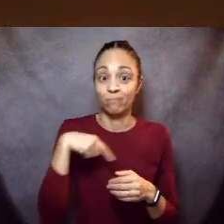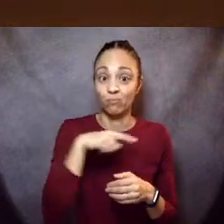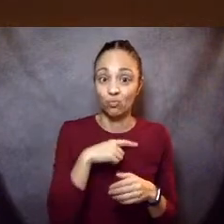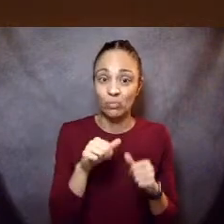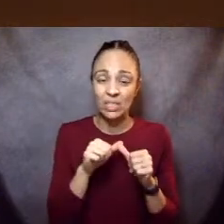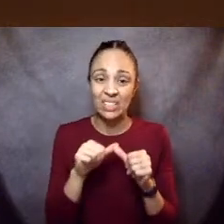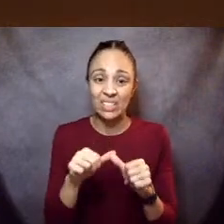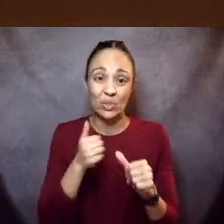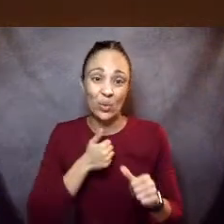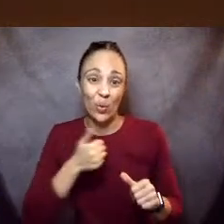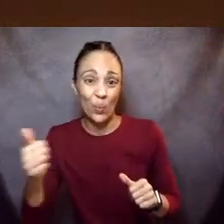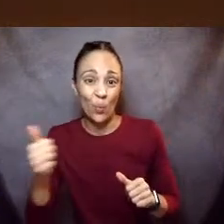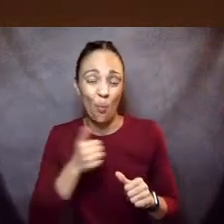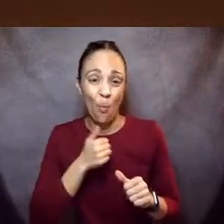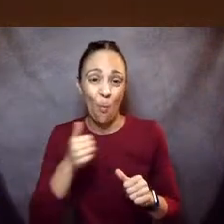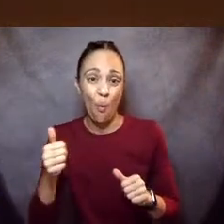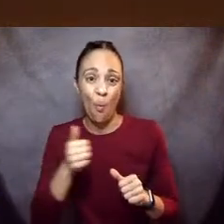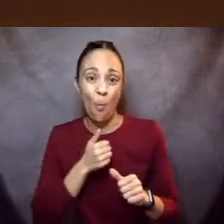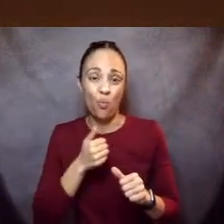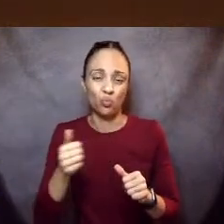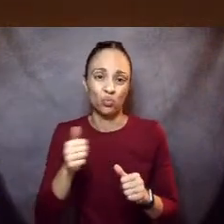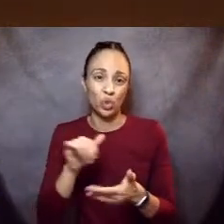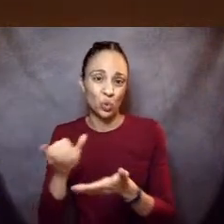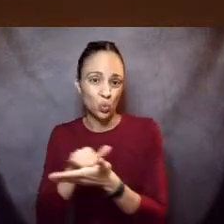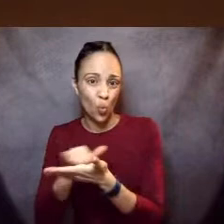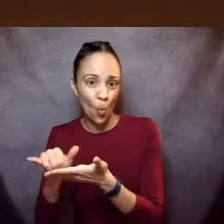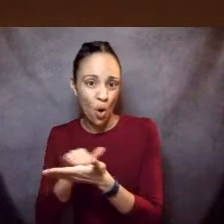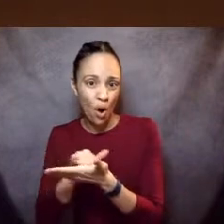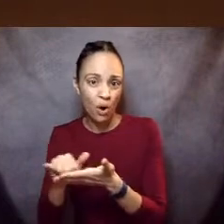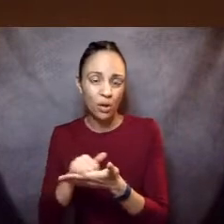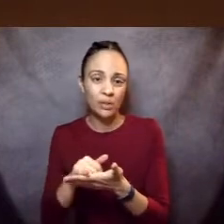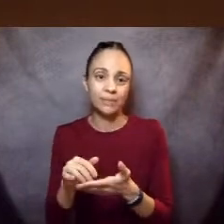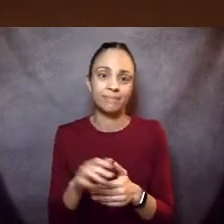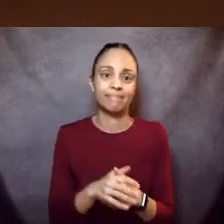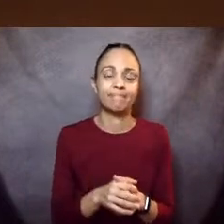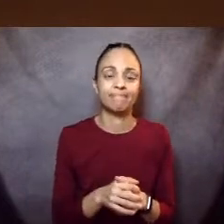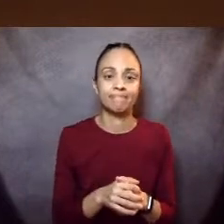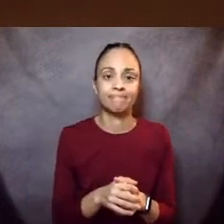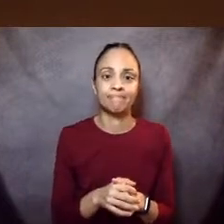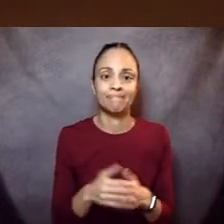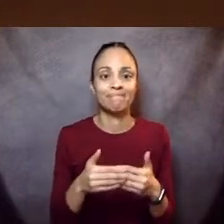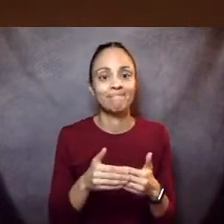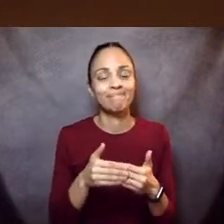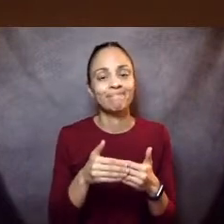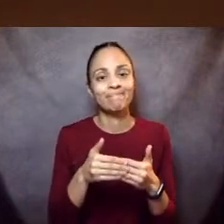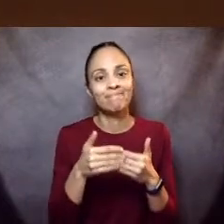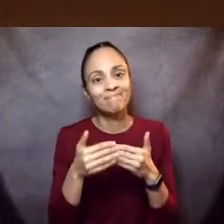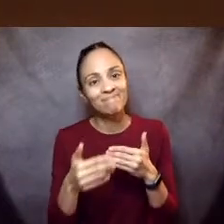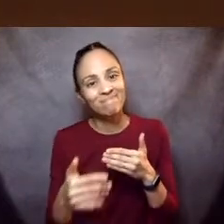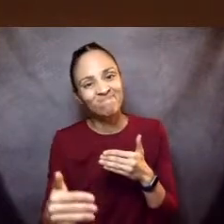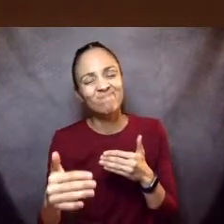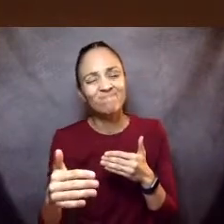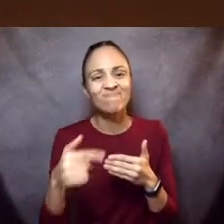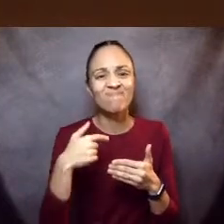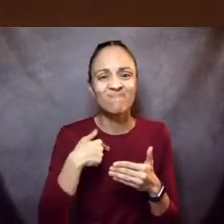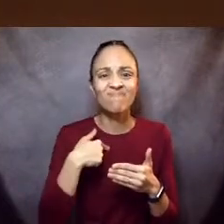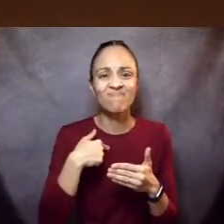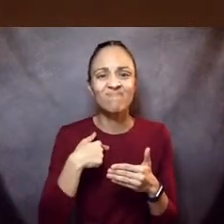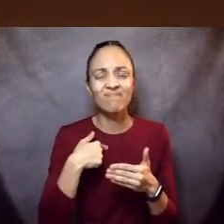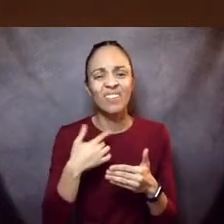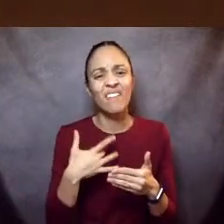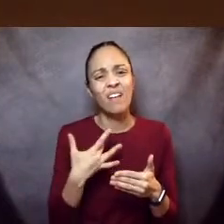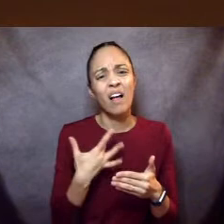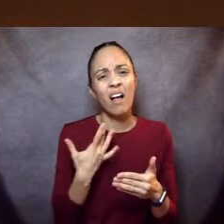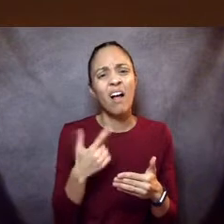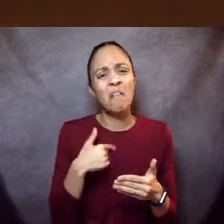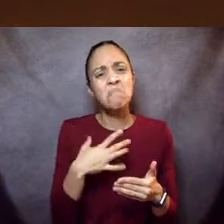over time, I said to myself, you know, this, I like it, but this isn't really, you know, this isn't really me.